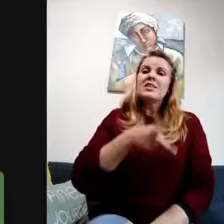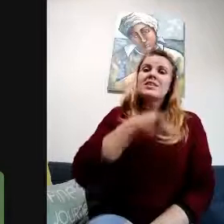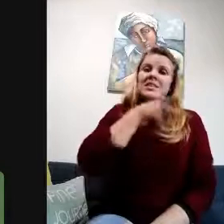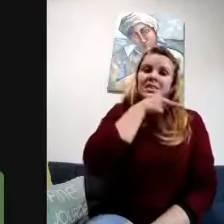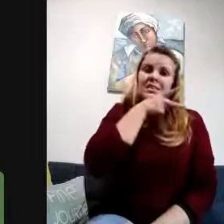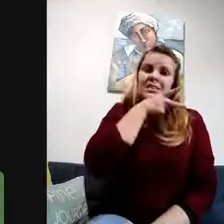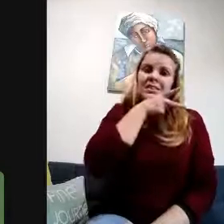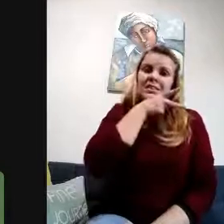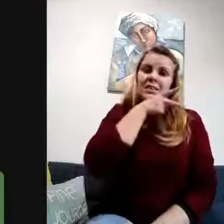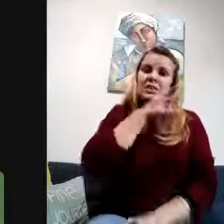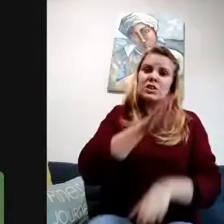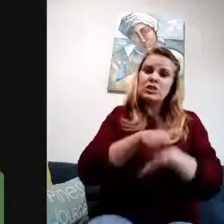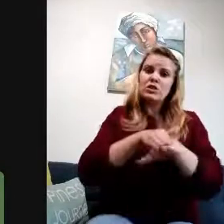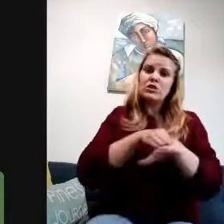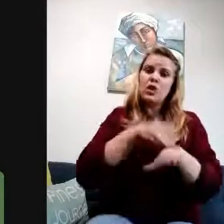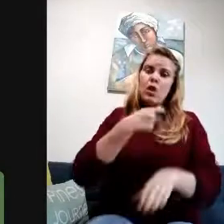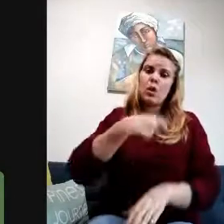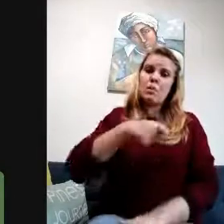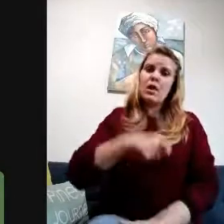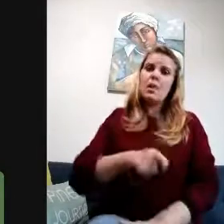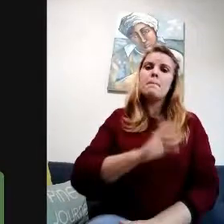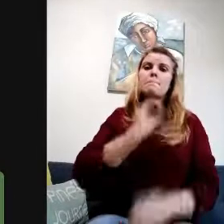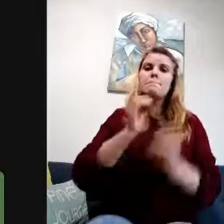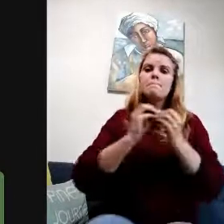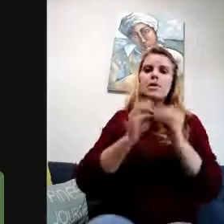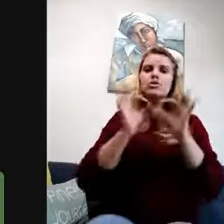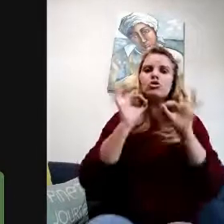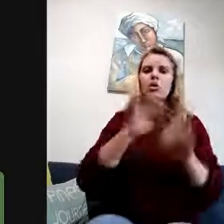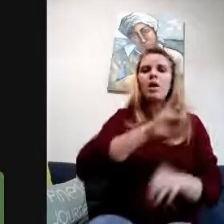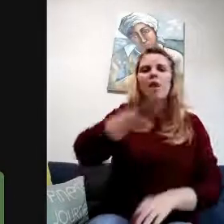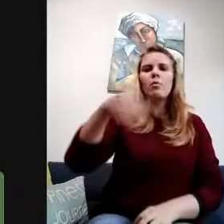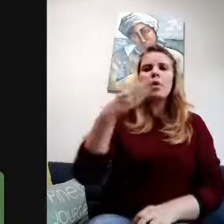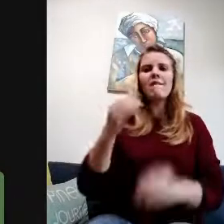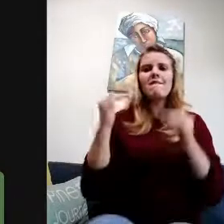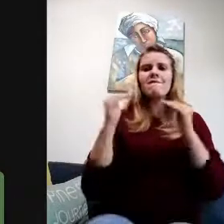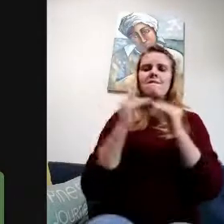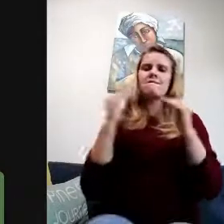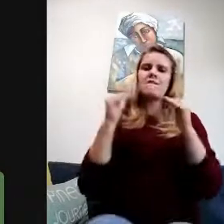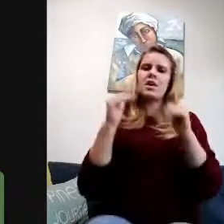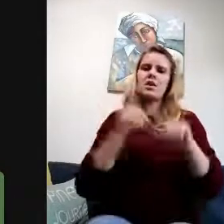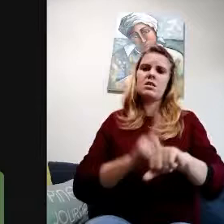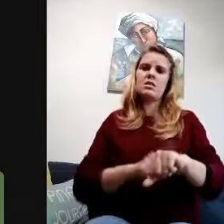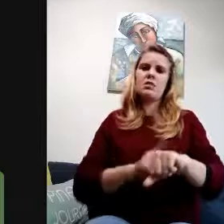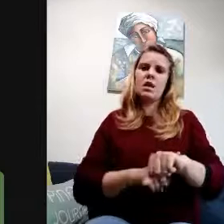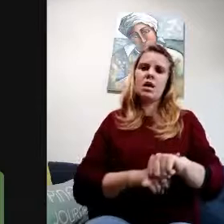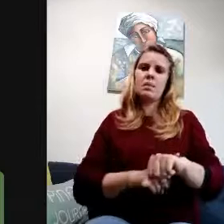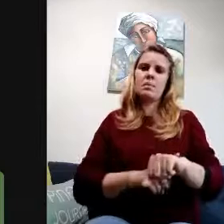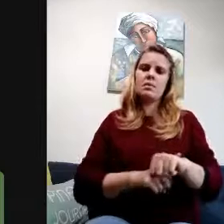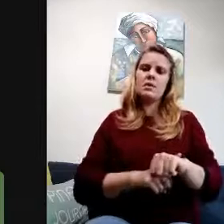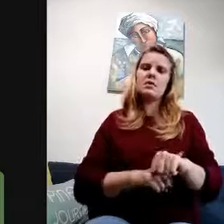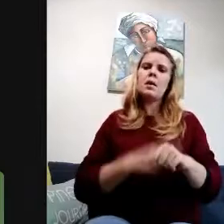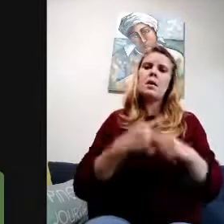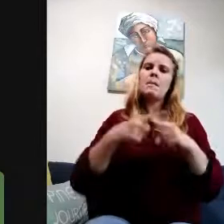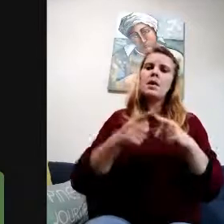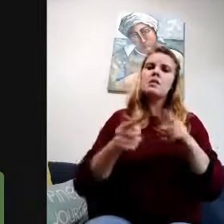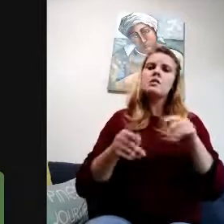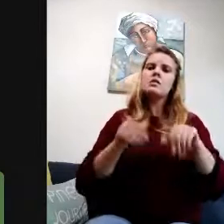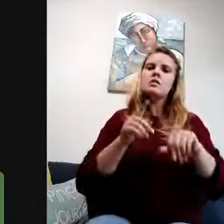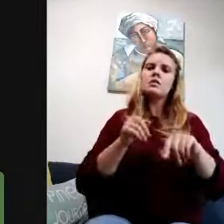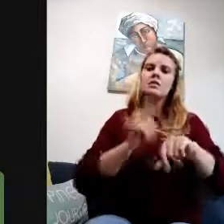time around, also to ensure that everybody has a fair chance to play his shot within the same time limit as everybody else on the